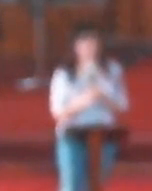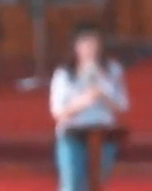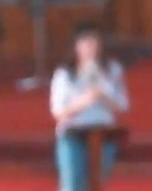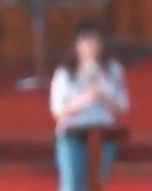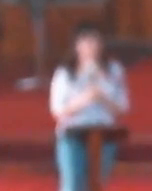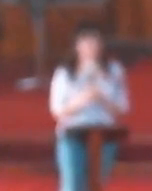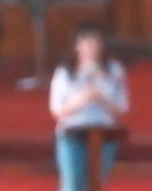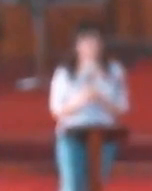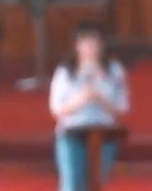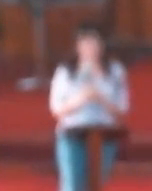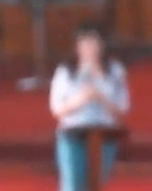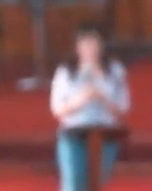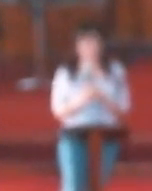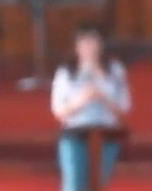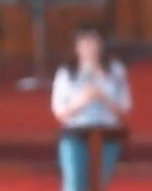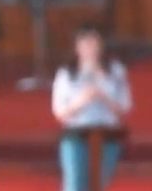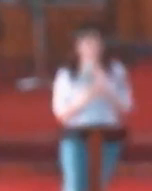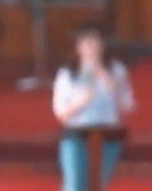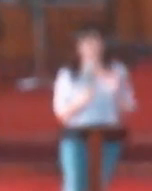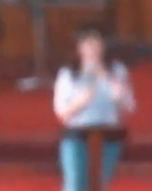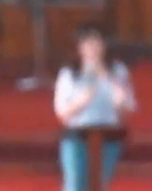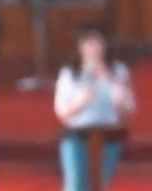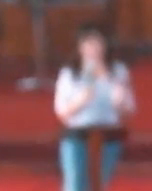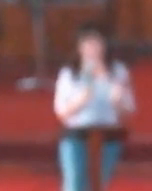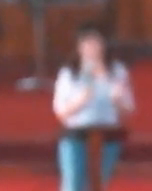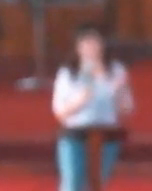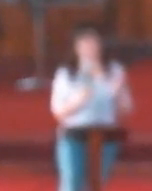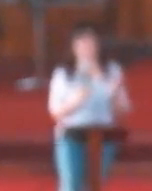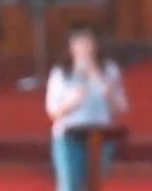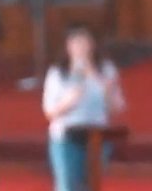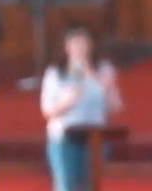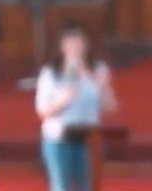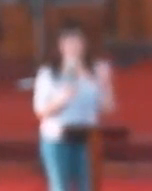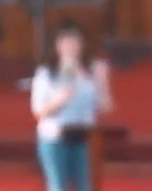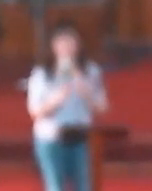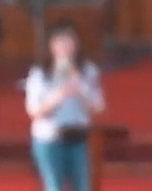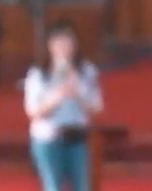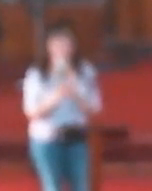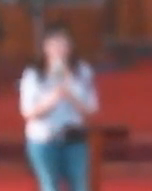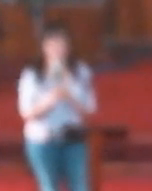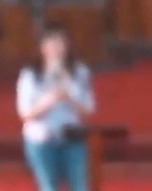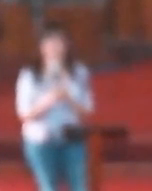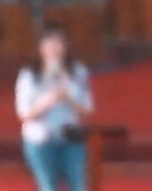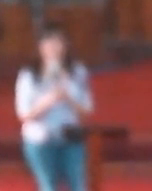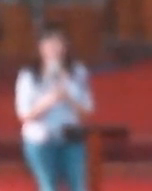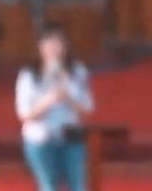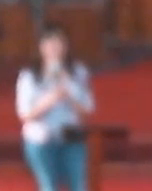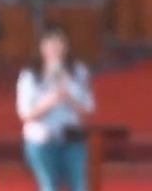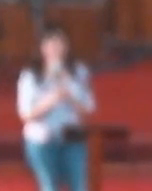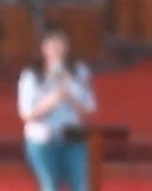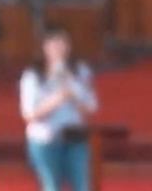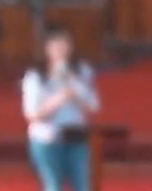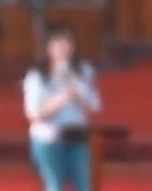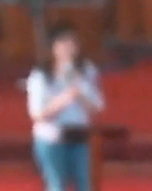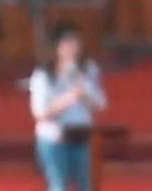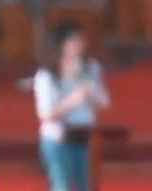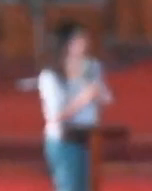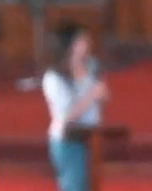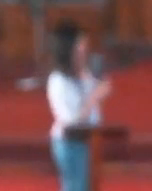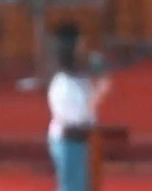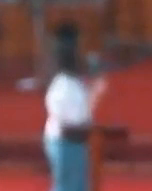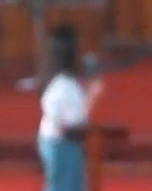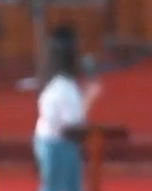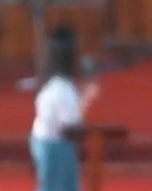pero es la frase que voy a poner. He's not the only one that speaks about this topic, but this is the phrase that I'm going to use. Pero ven ahí, dice, con